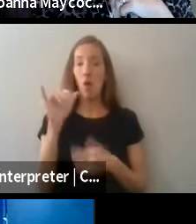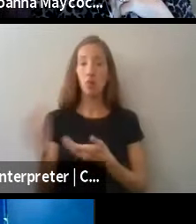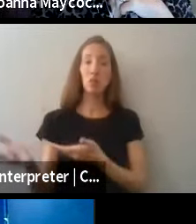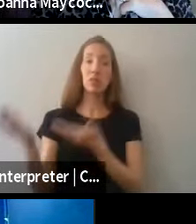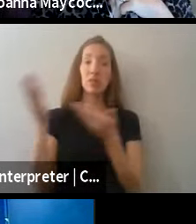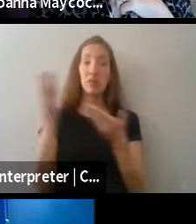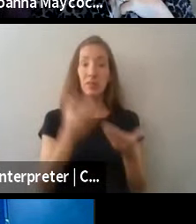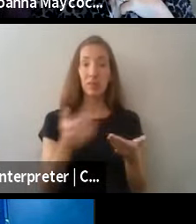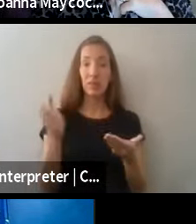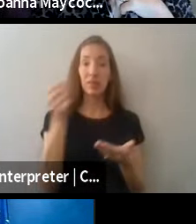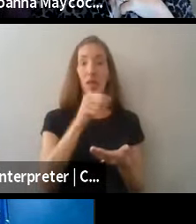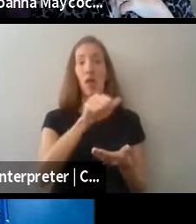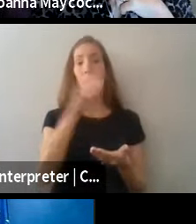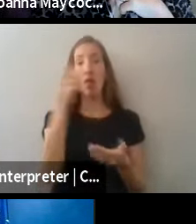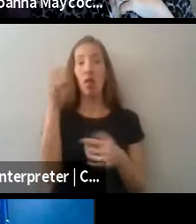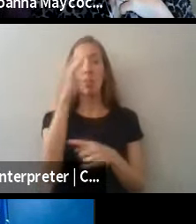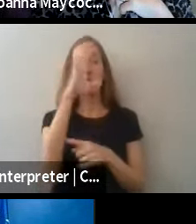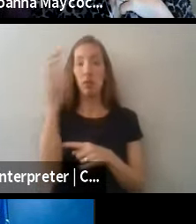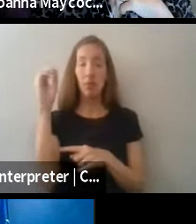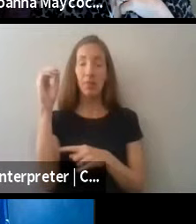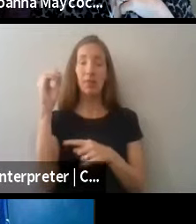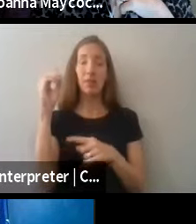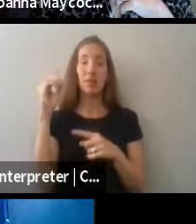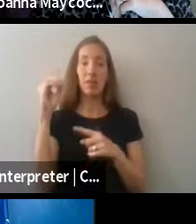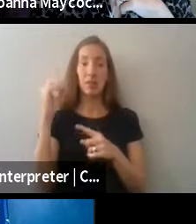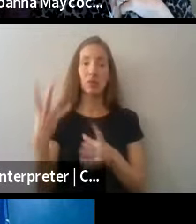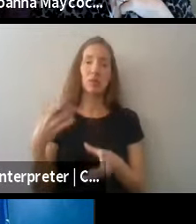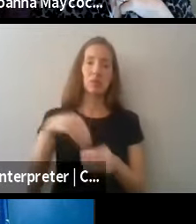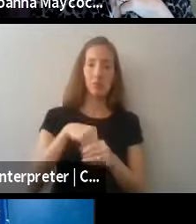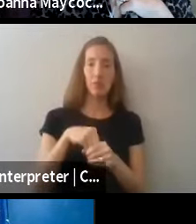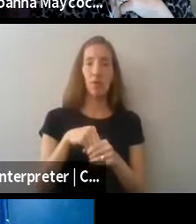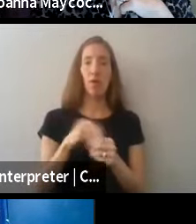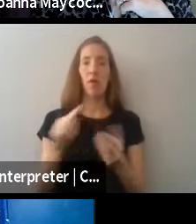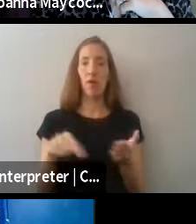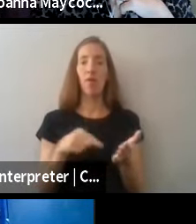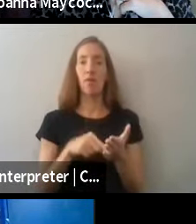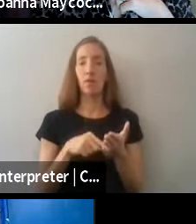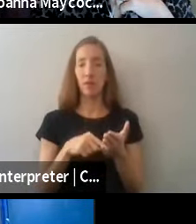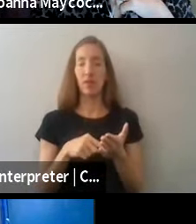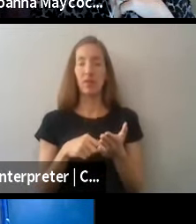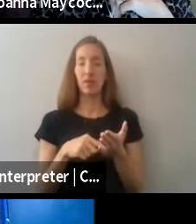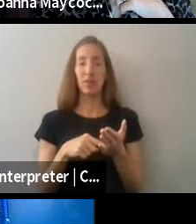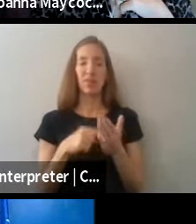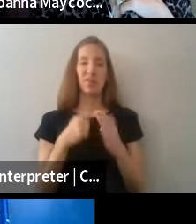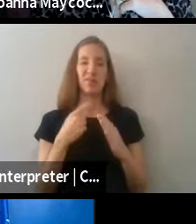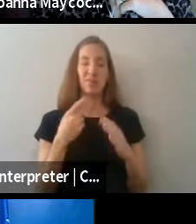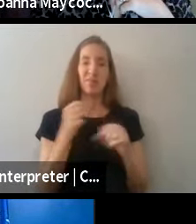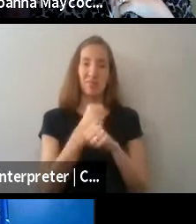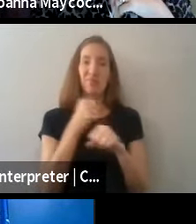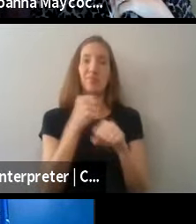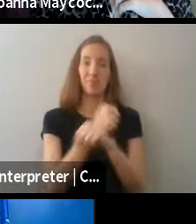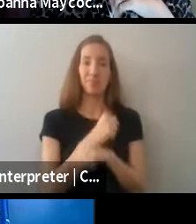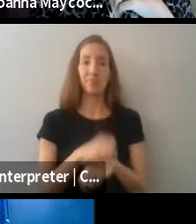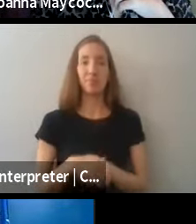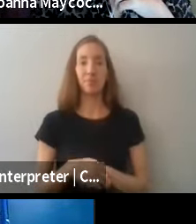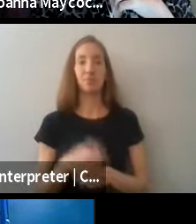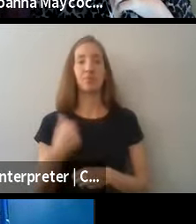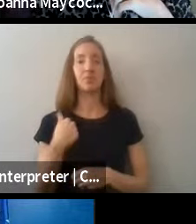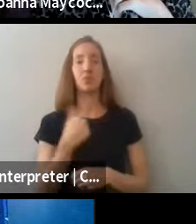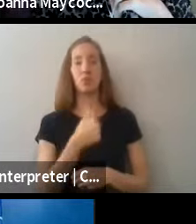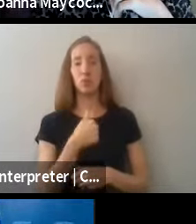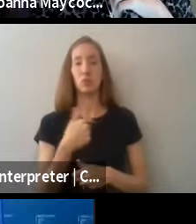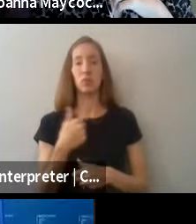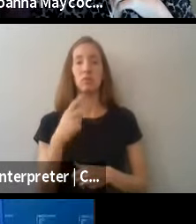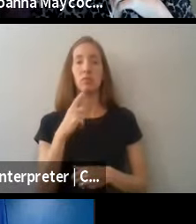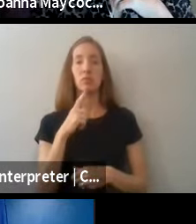get engaged in this combat. So alongside the actions that were taken by the states and the civil